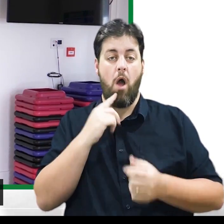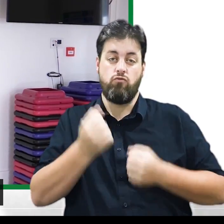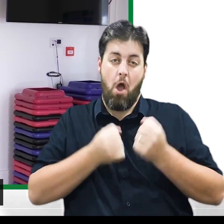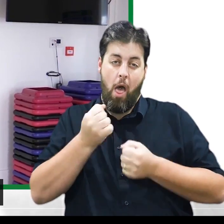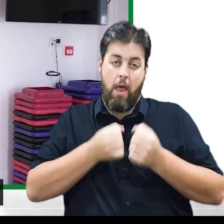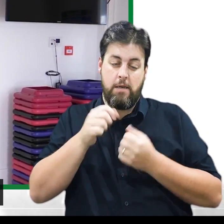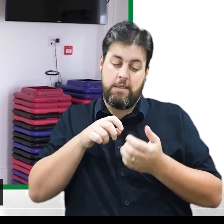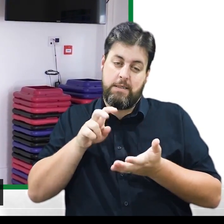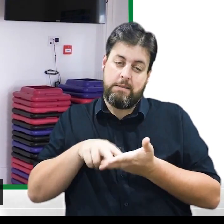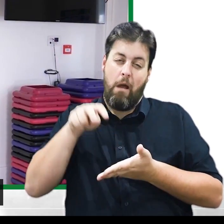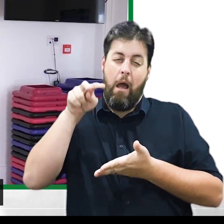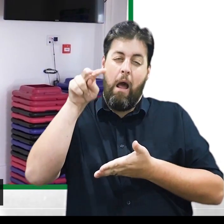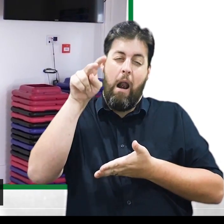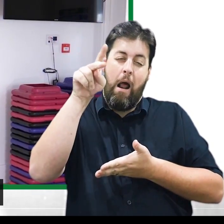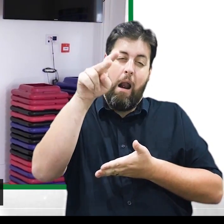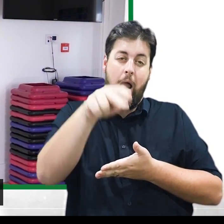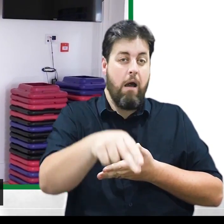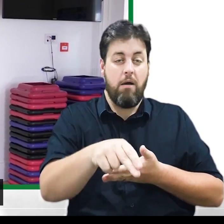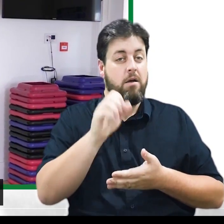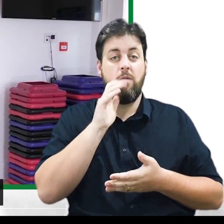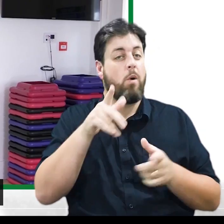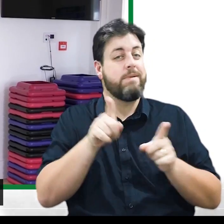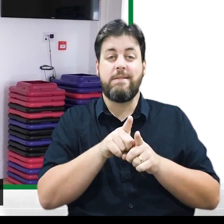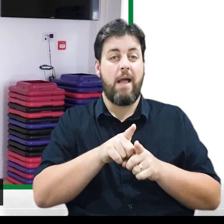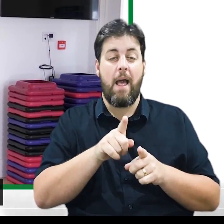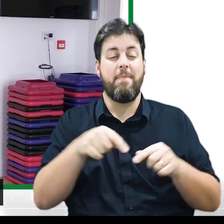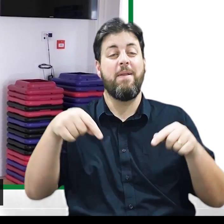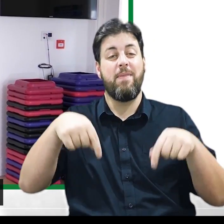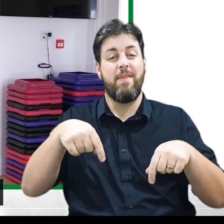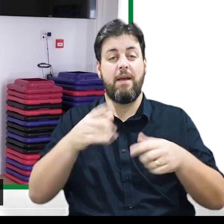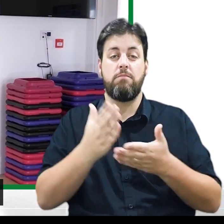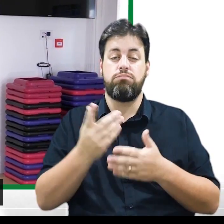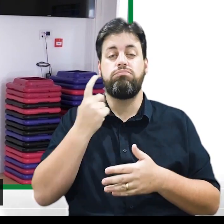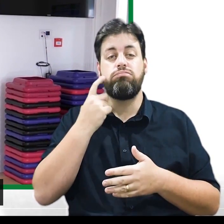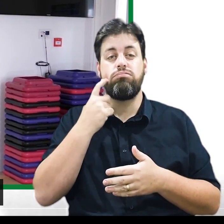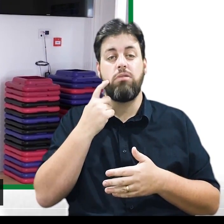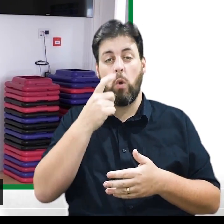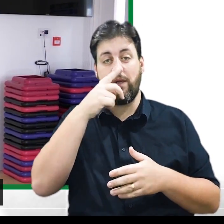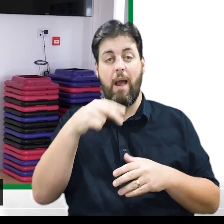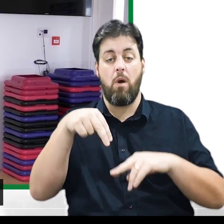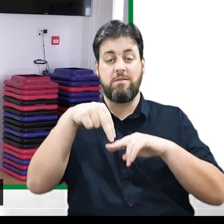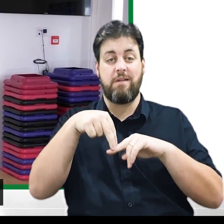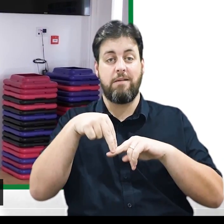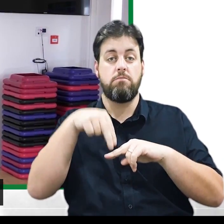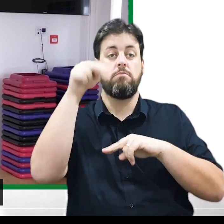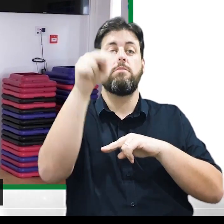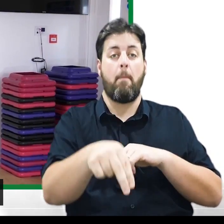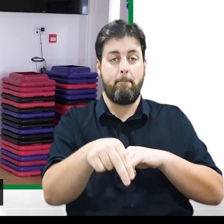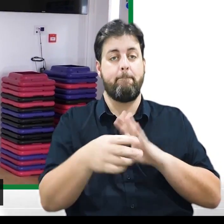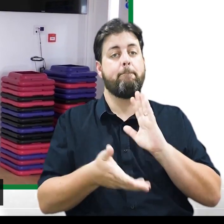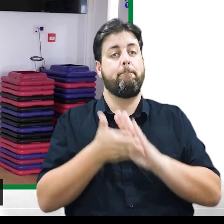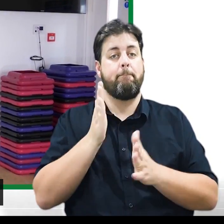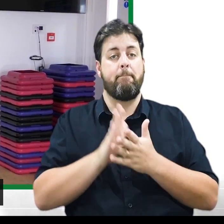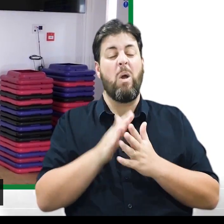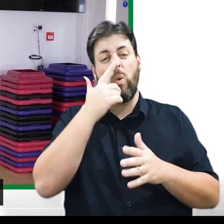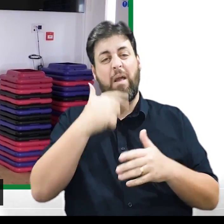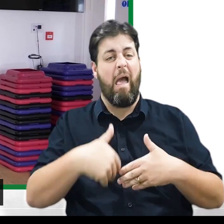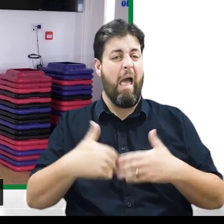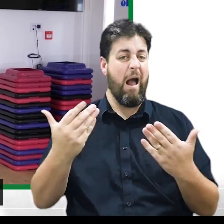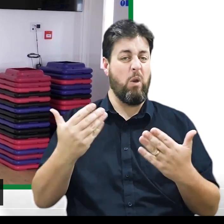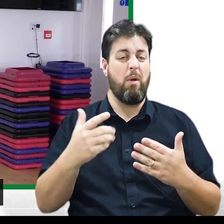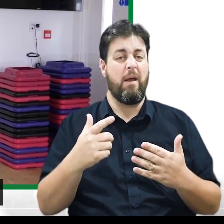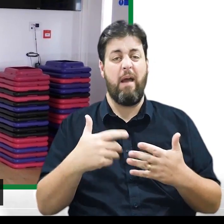you hit the whiteboard and jump into the sand. This one is much easier and you can do it anywhere and you can do it at any